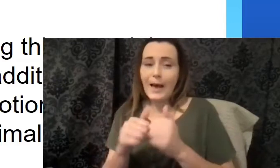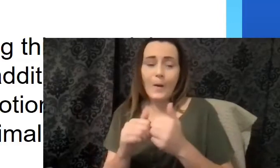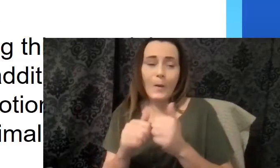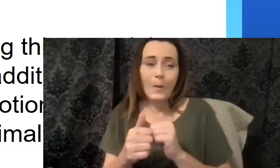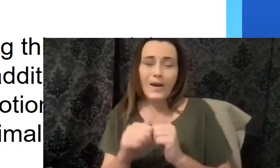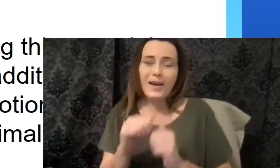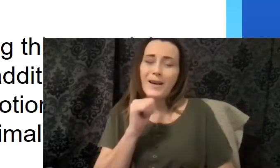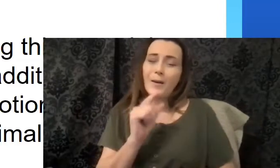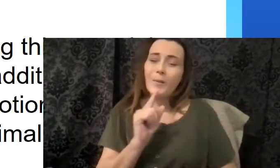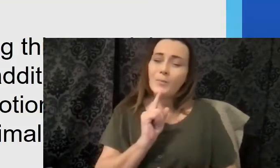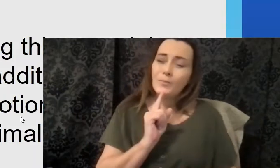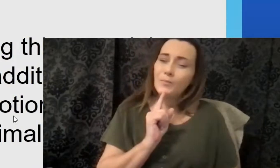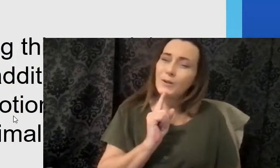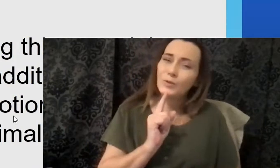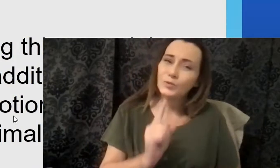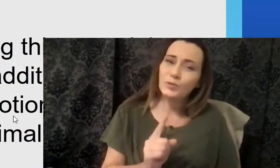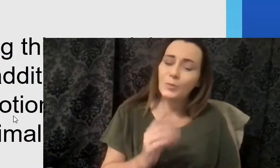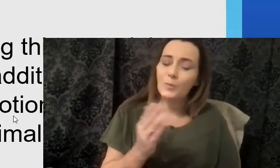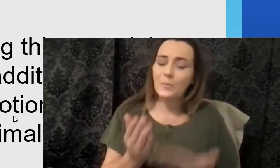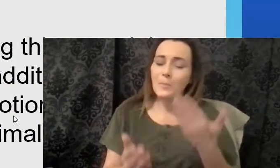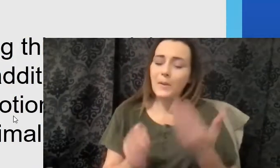Maybe Irene